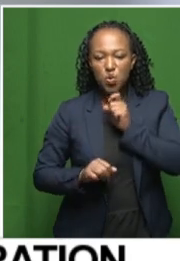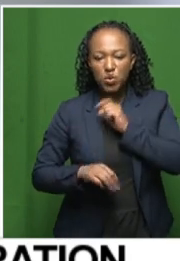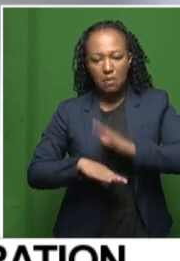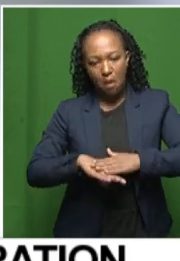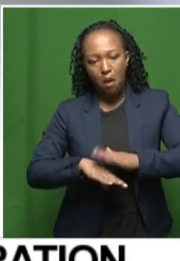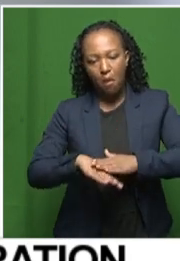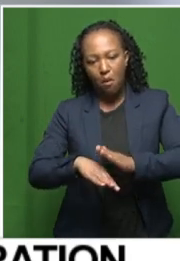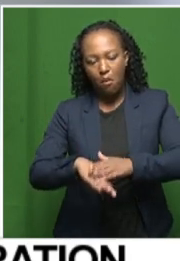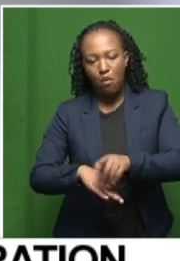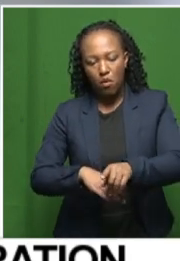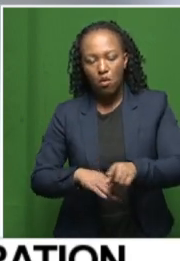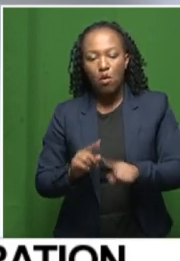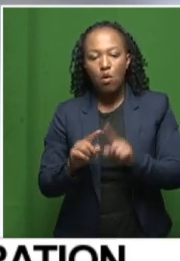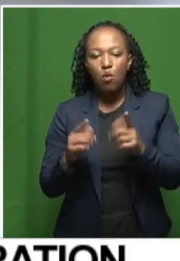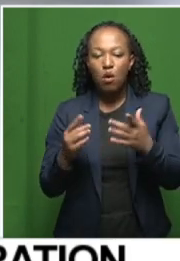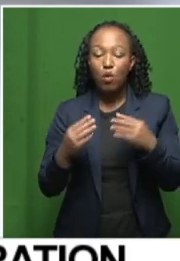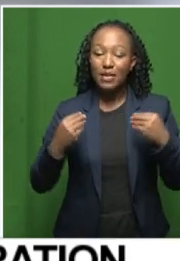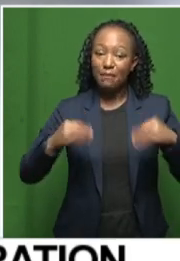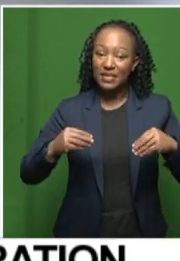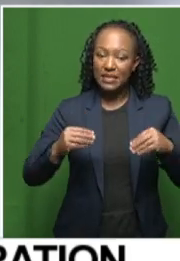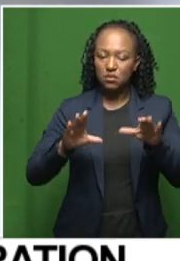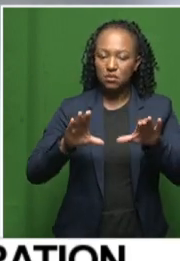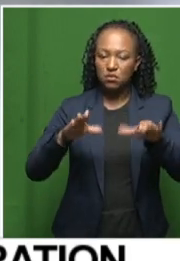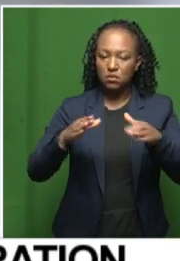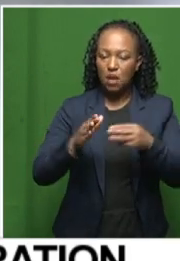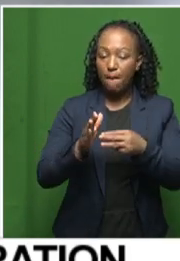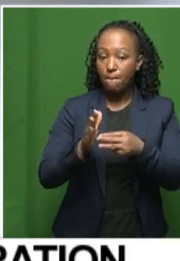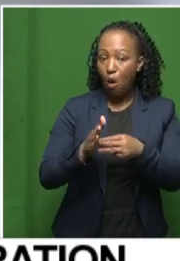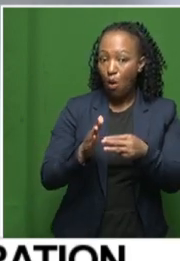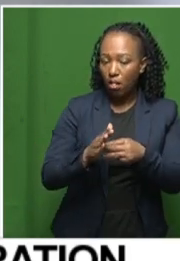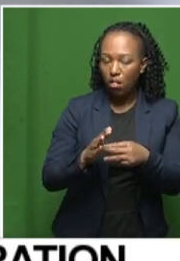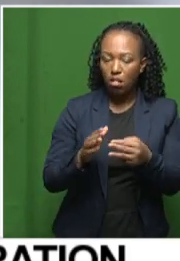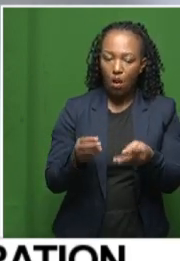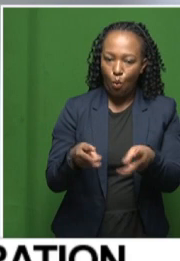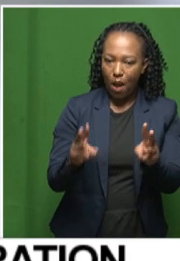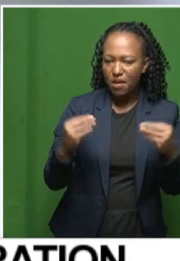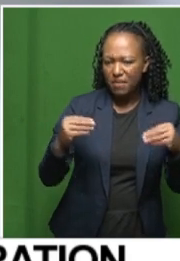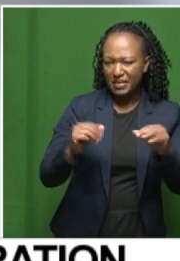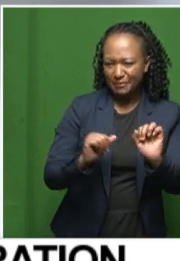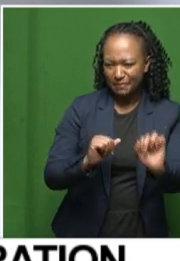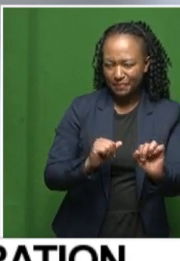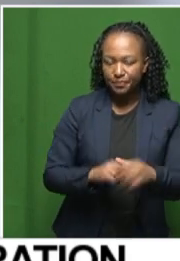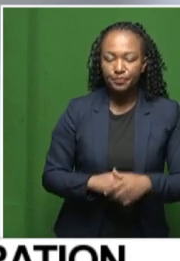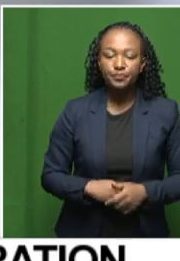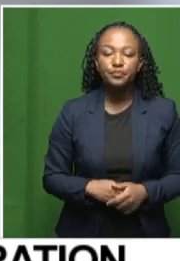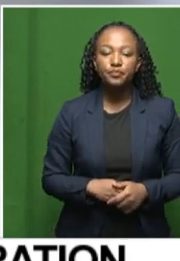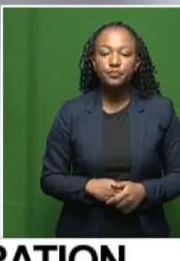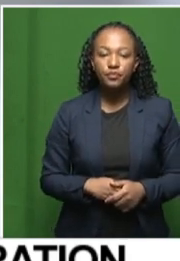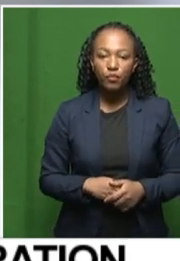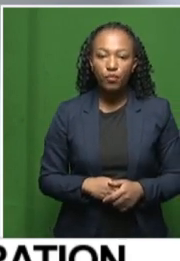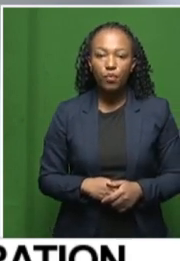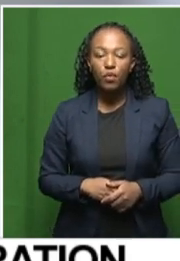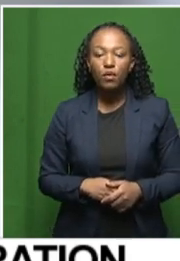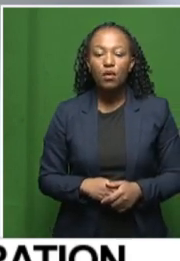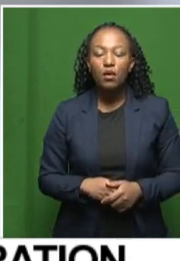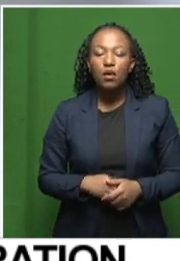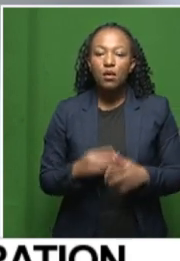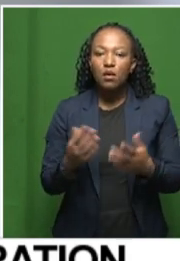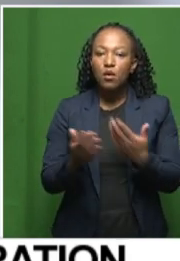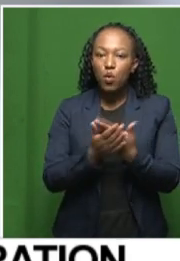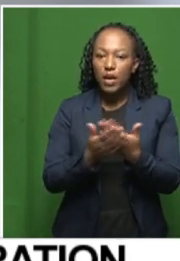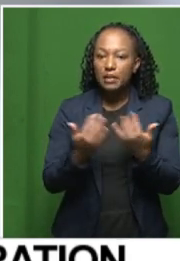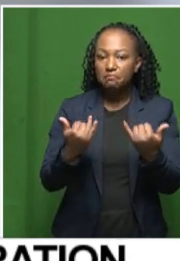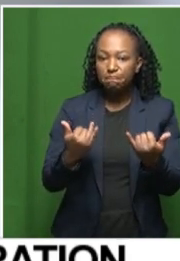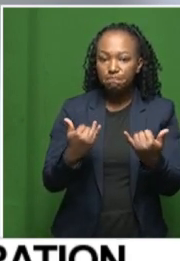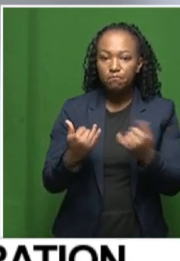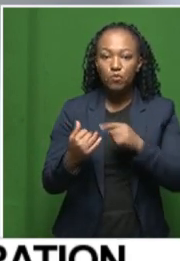key driver within your business model. Now, the capital can be accessed also through,